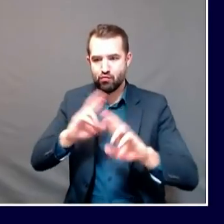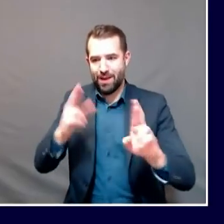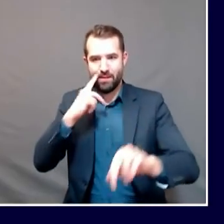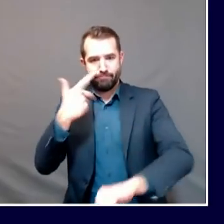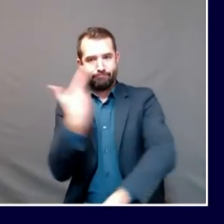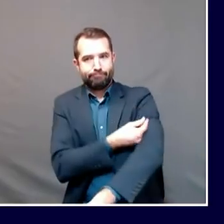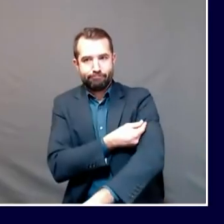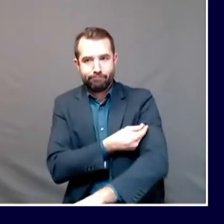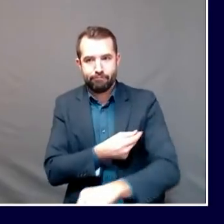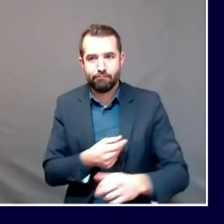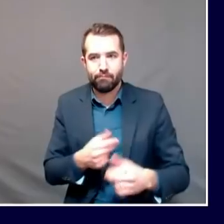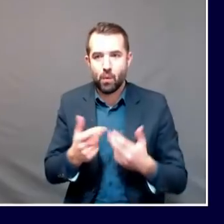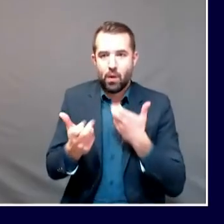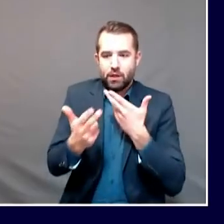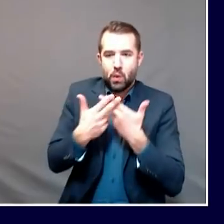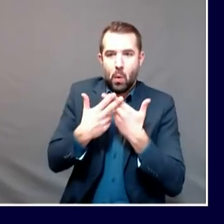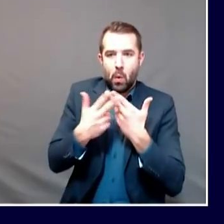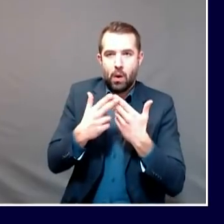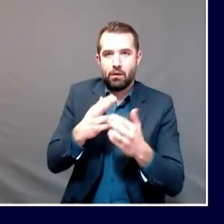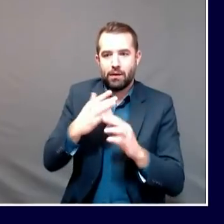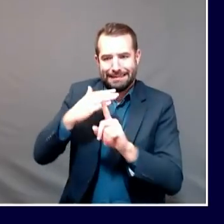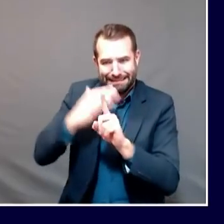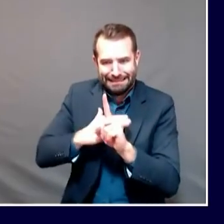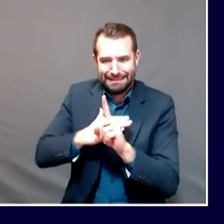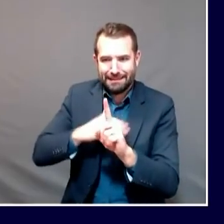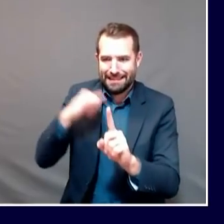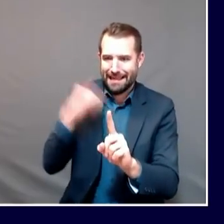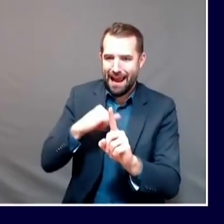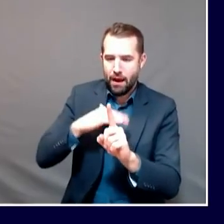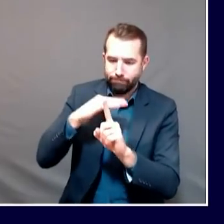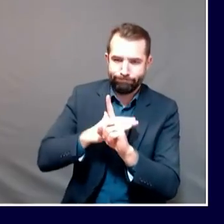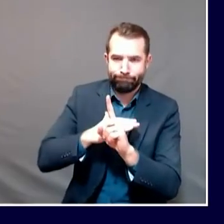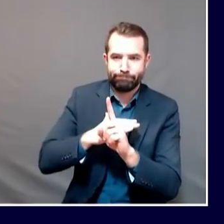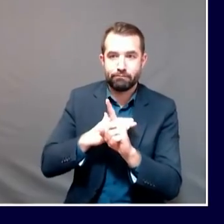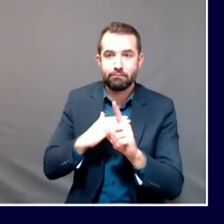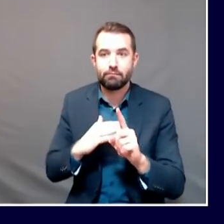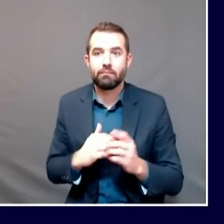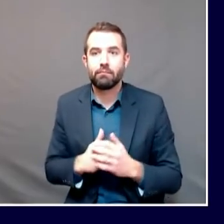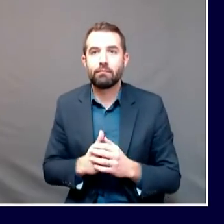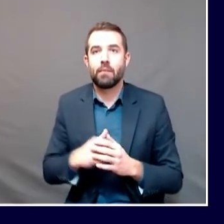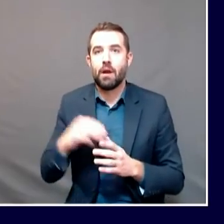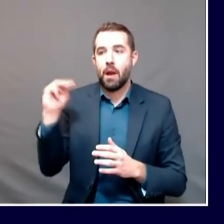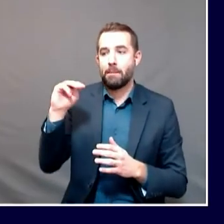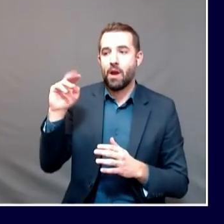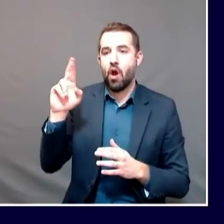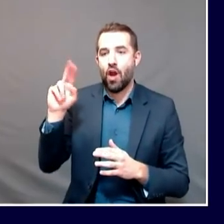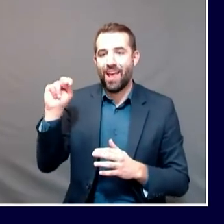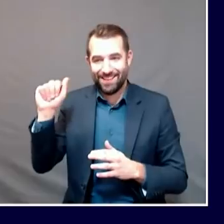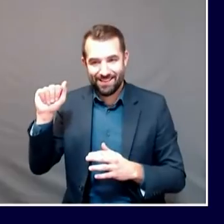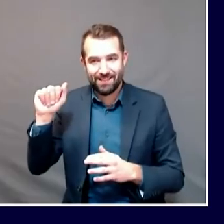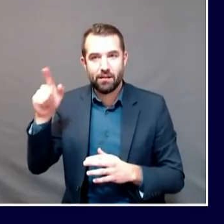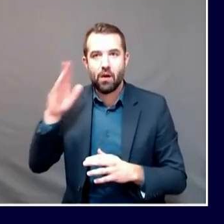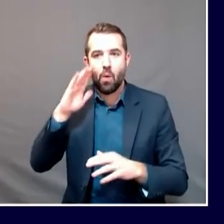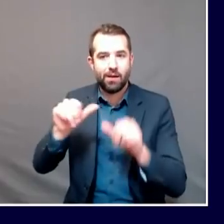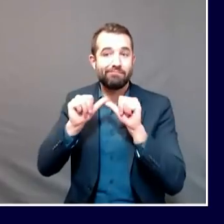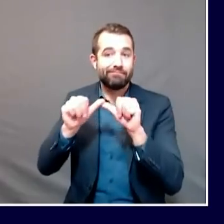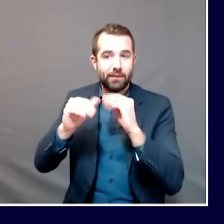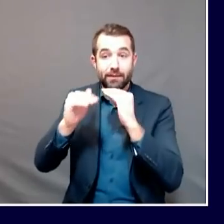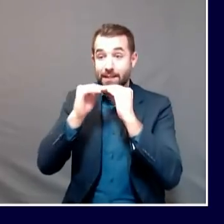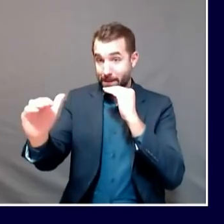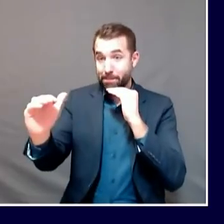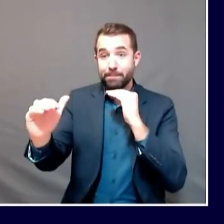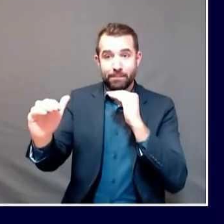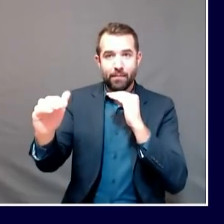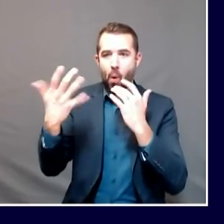because that is the environment in which it remains the most stable and has the least likelihood of degrading.